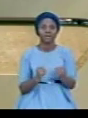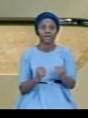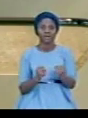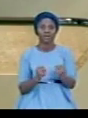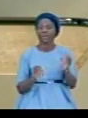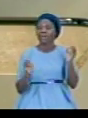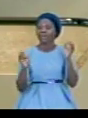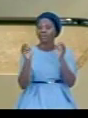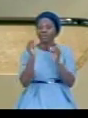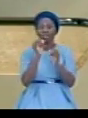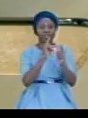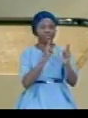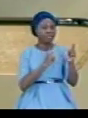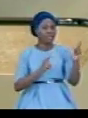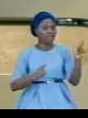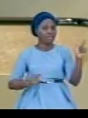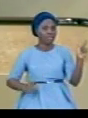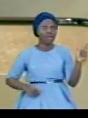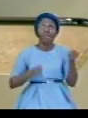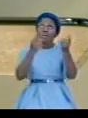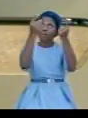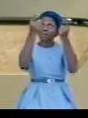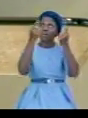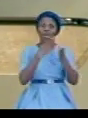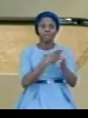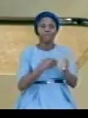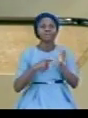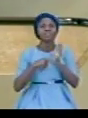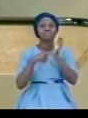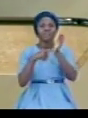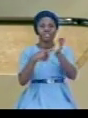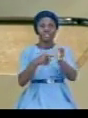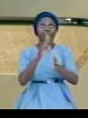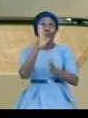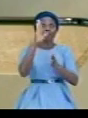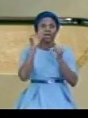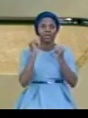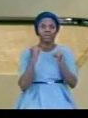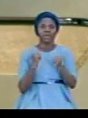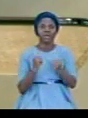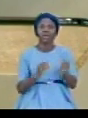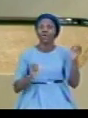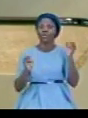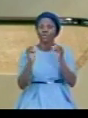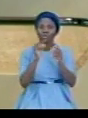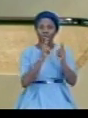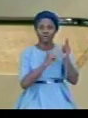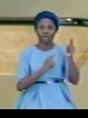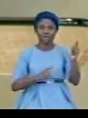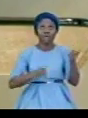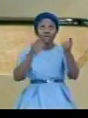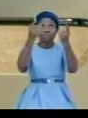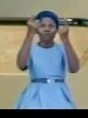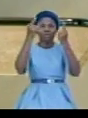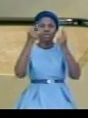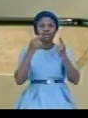Oh Lord, come down and manifest your power.